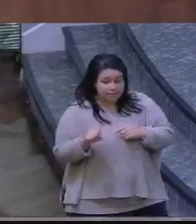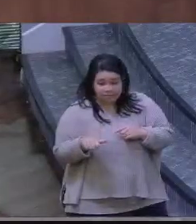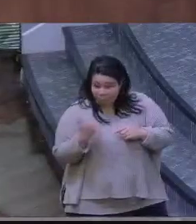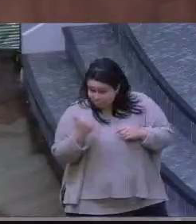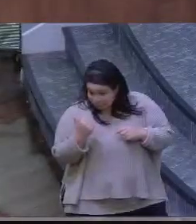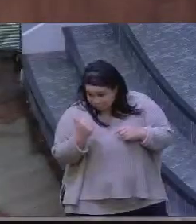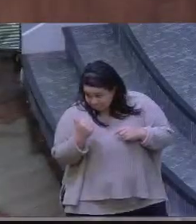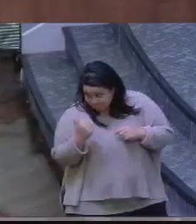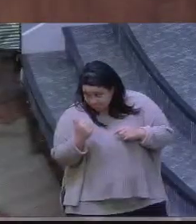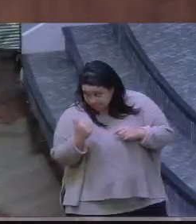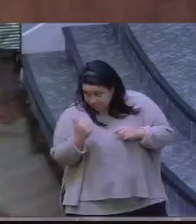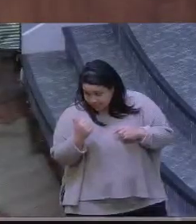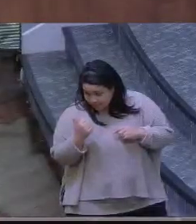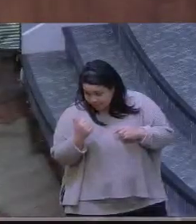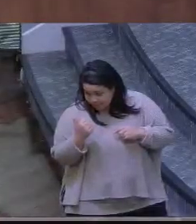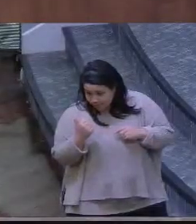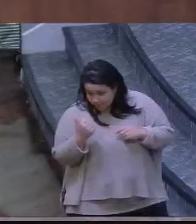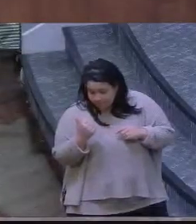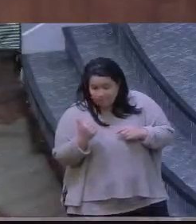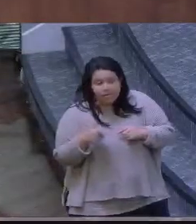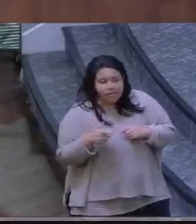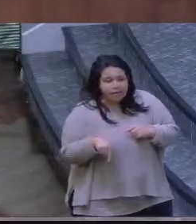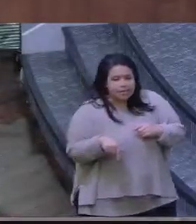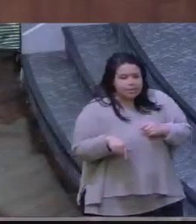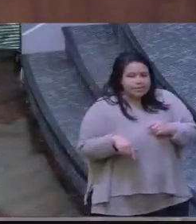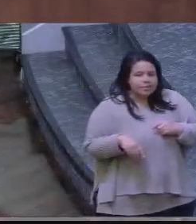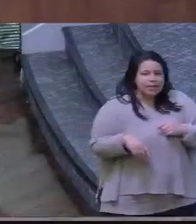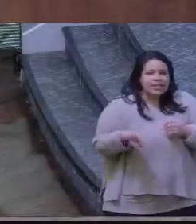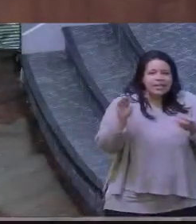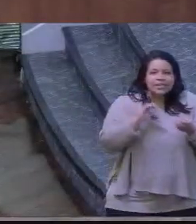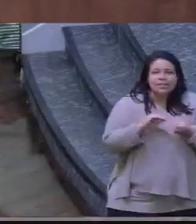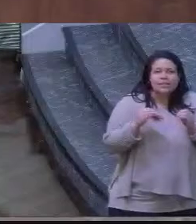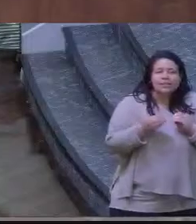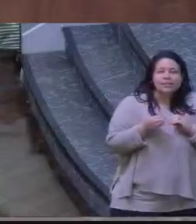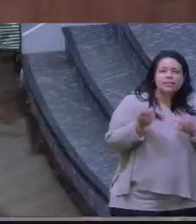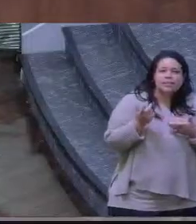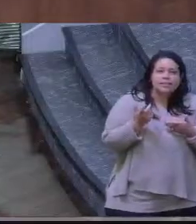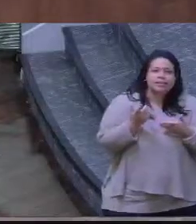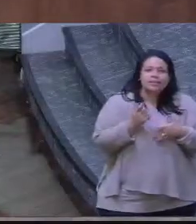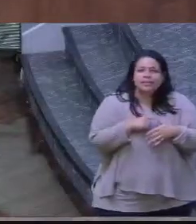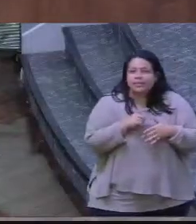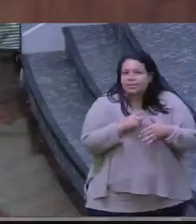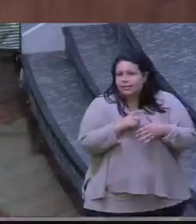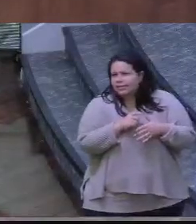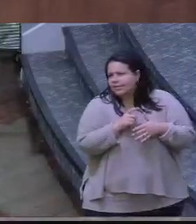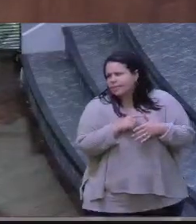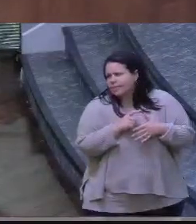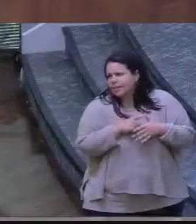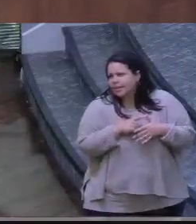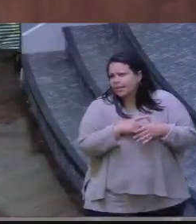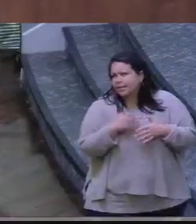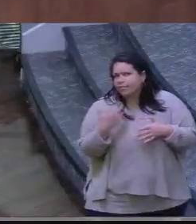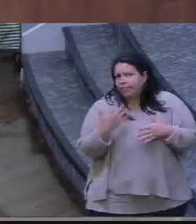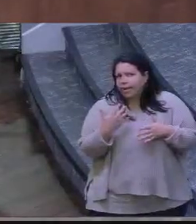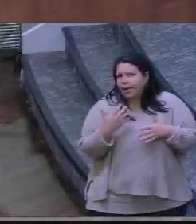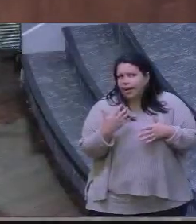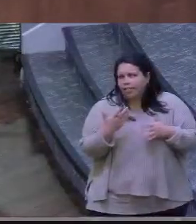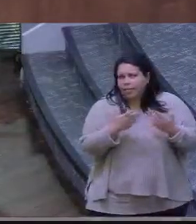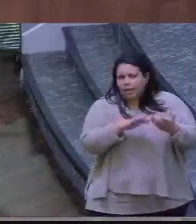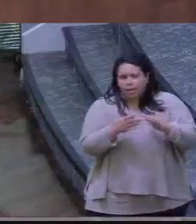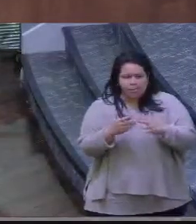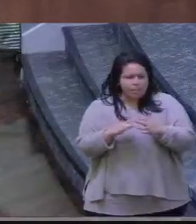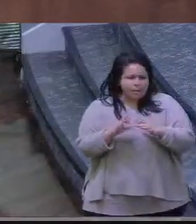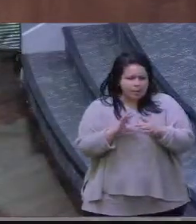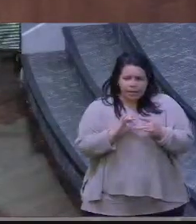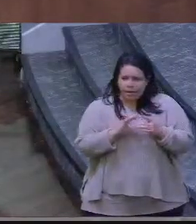We will now move to item Well, we have item 5, public comment, but I do not believe we